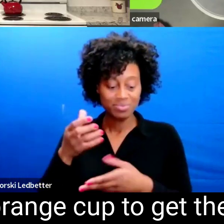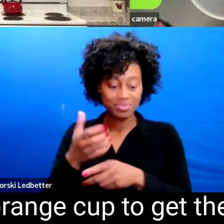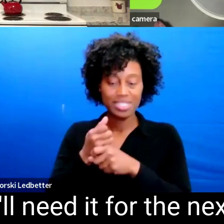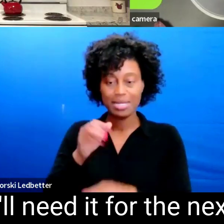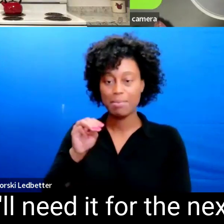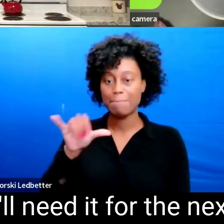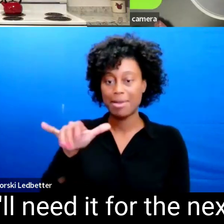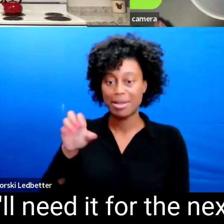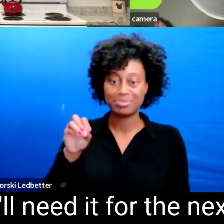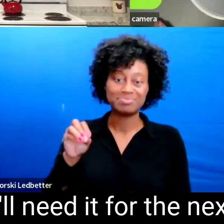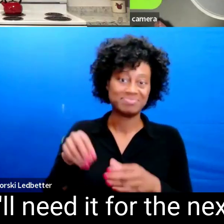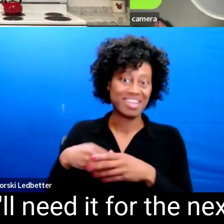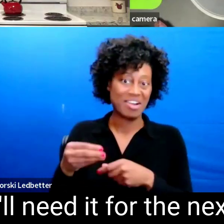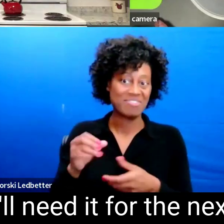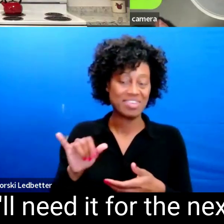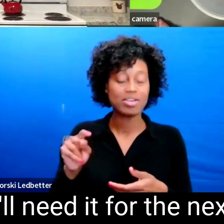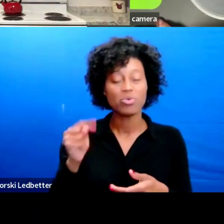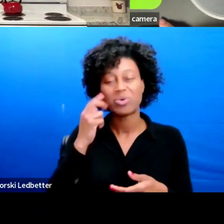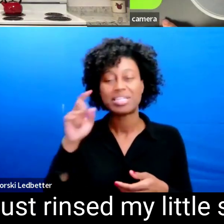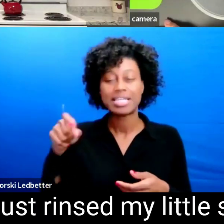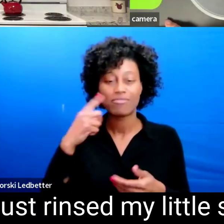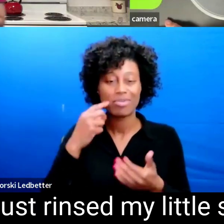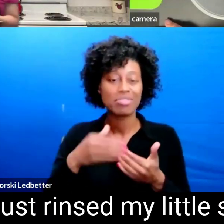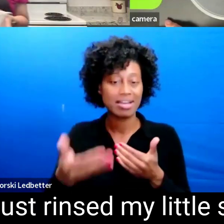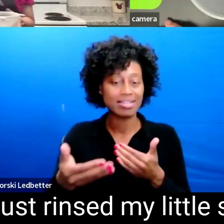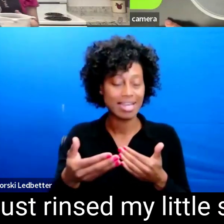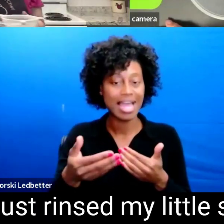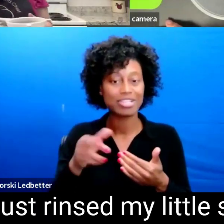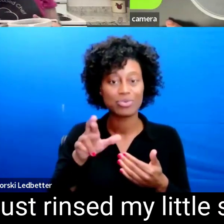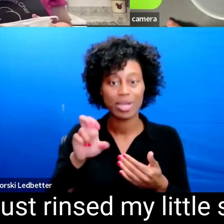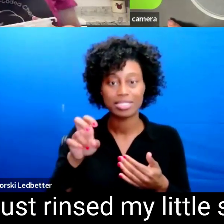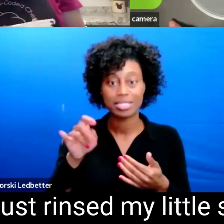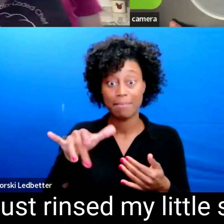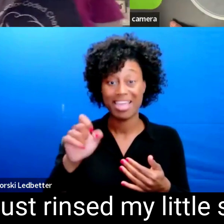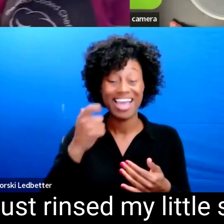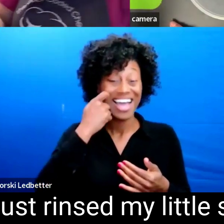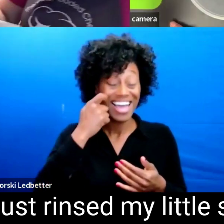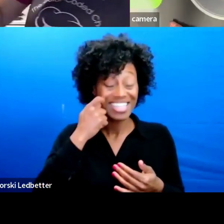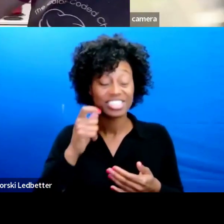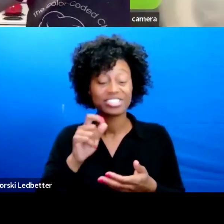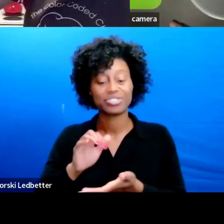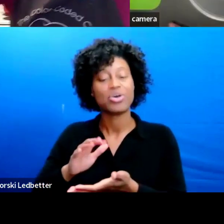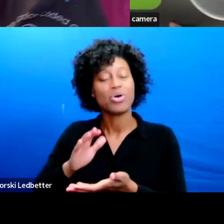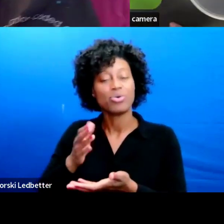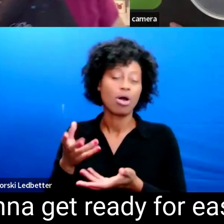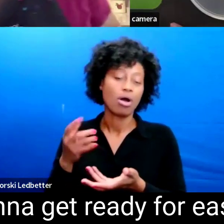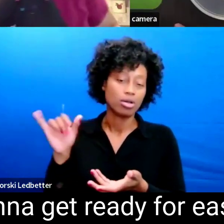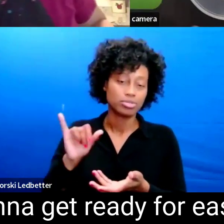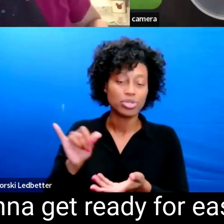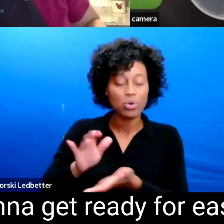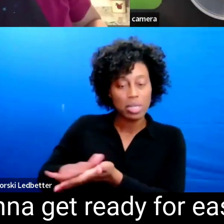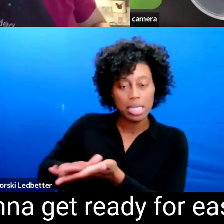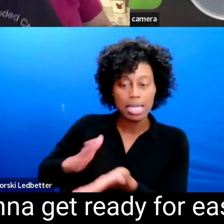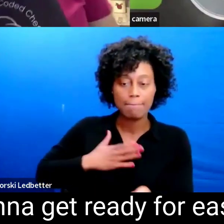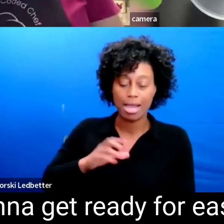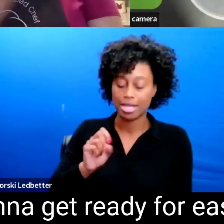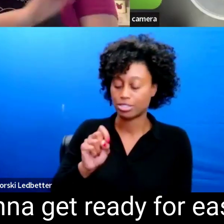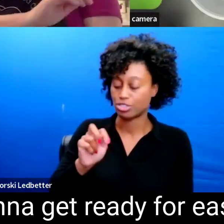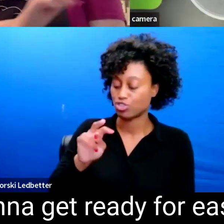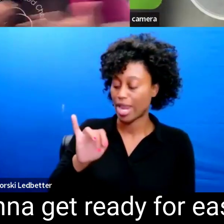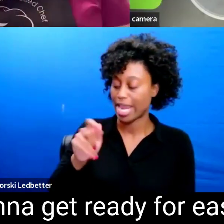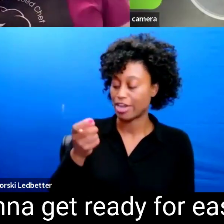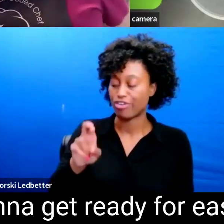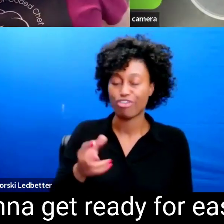out of it because we'll need it for the next recipe. And I just rinsed my little strainer out. Now we're going to get ready